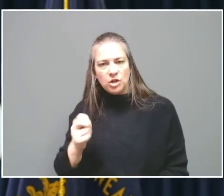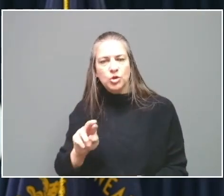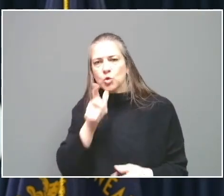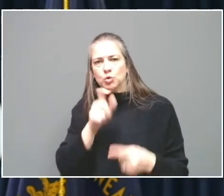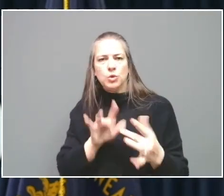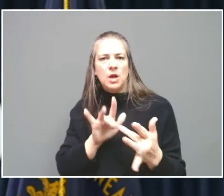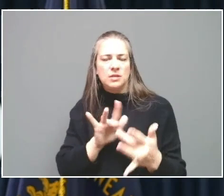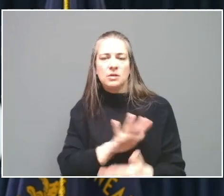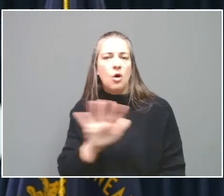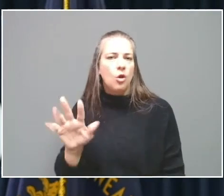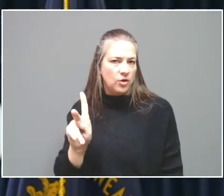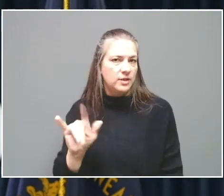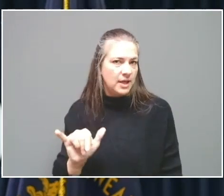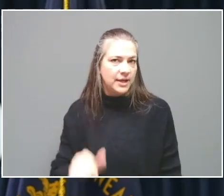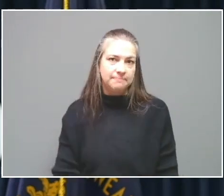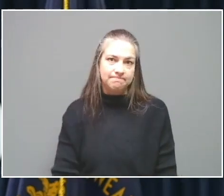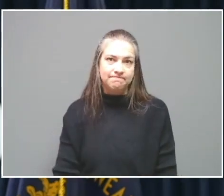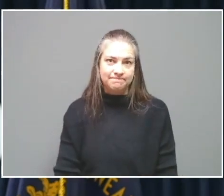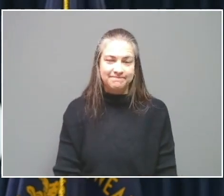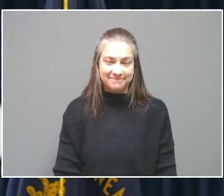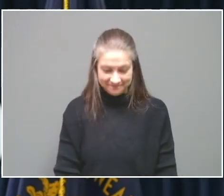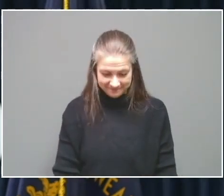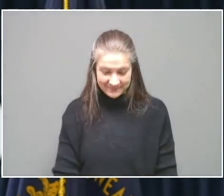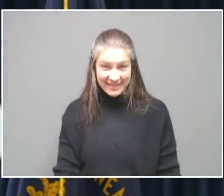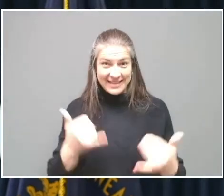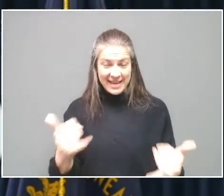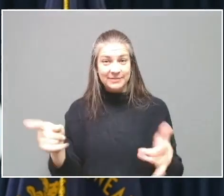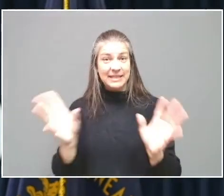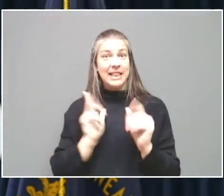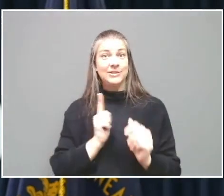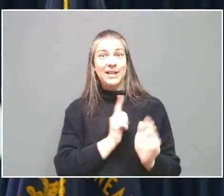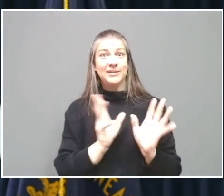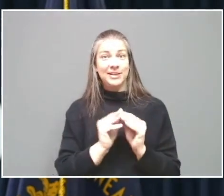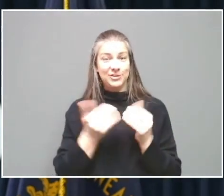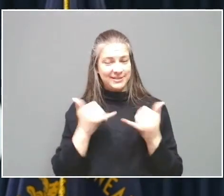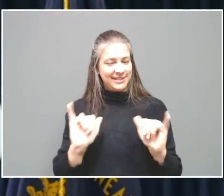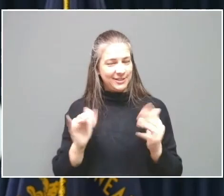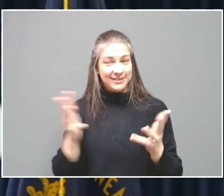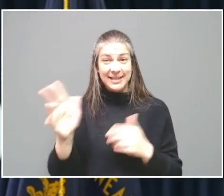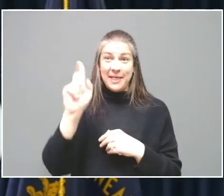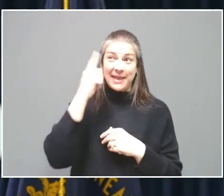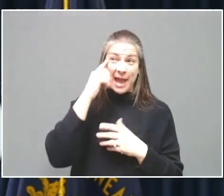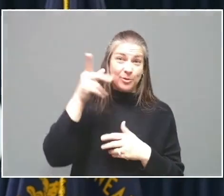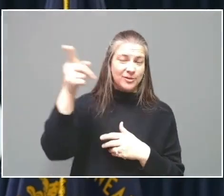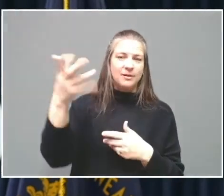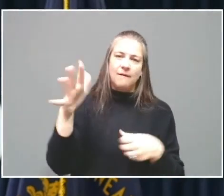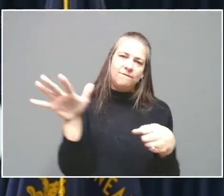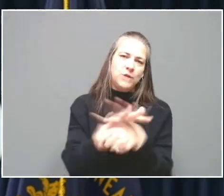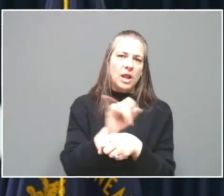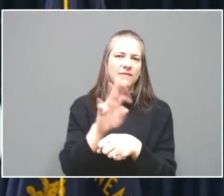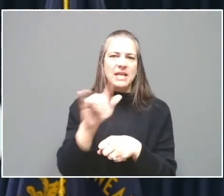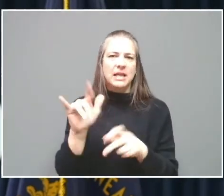Kentucky. All right, with the session continuing here in Frankfort, the Capitol remains full of Kentuckians celebrating their